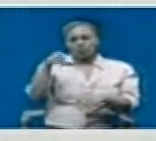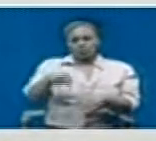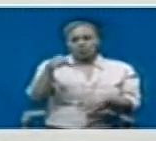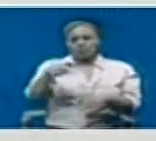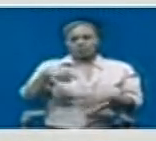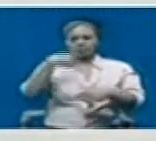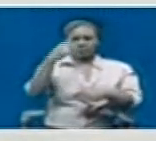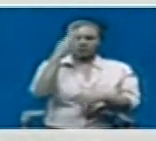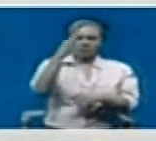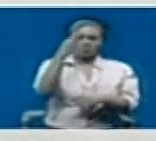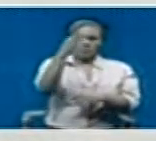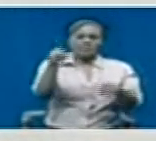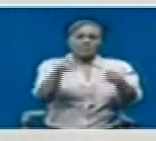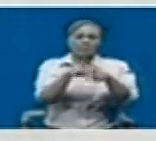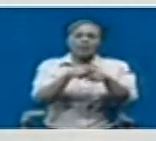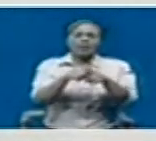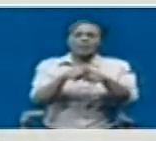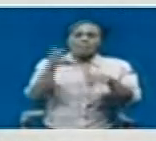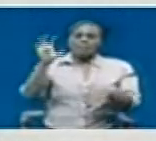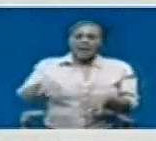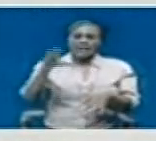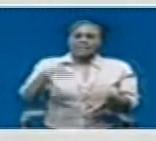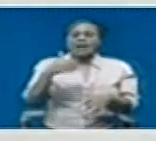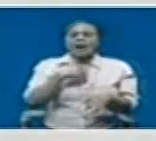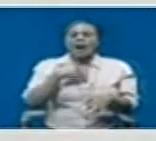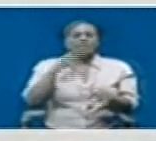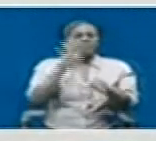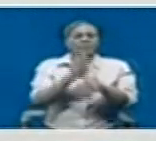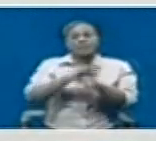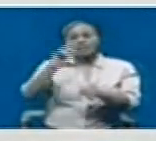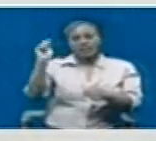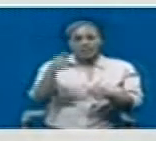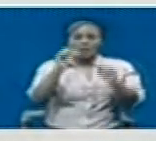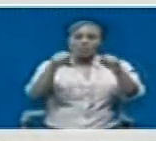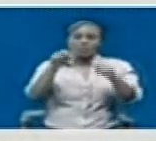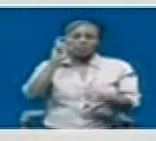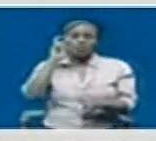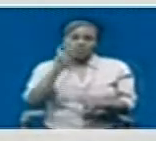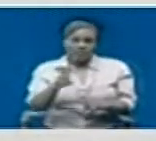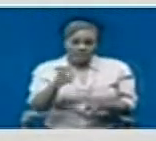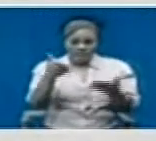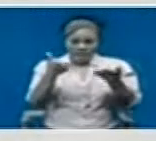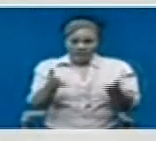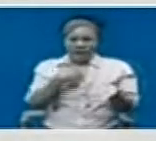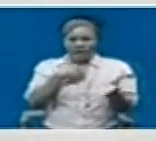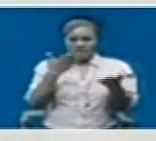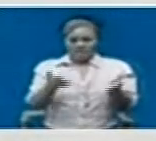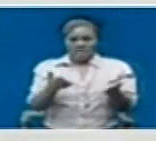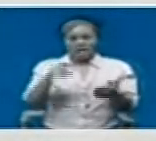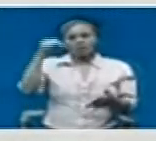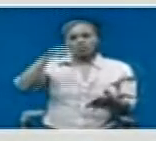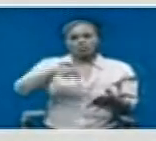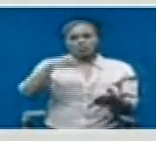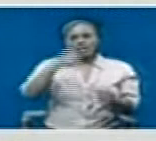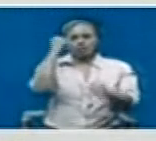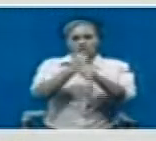going forward. Which are some of those most marketable courses that Kenyans need to look into? And that is what we're here to discuss on Job